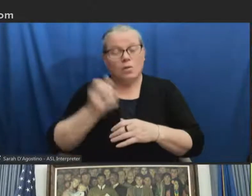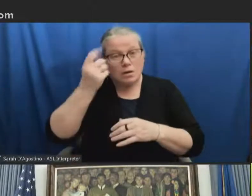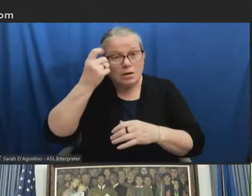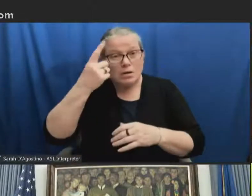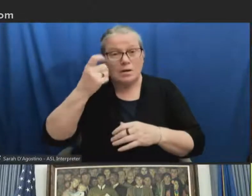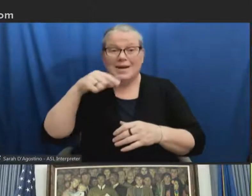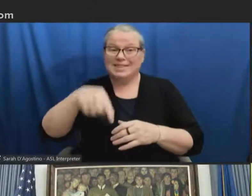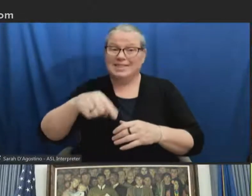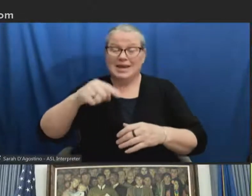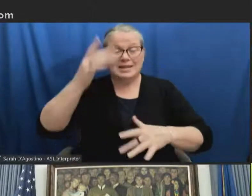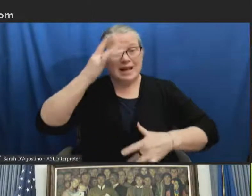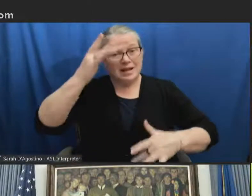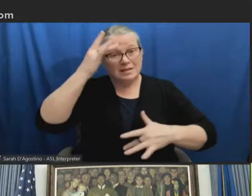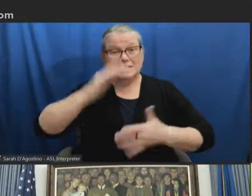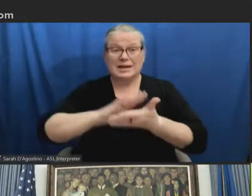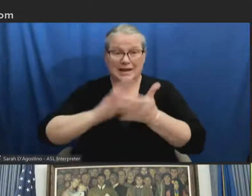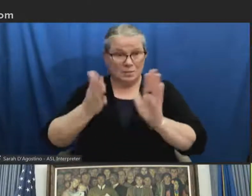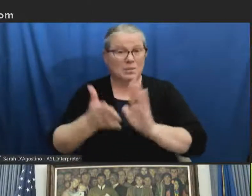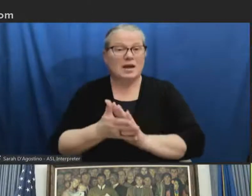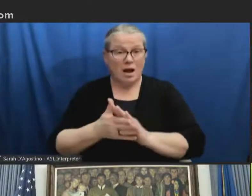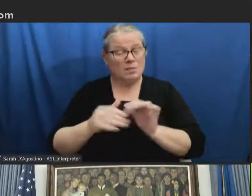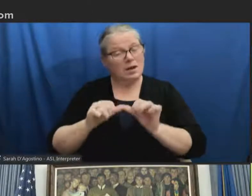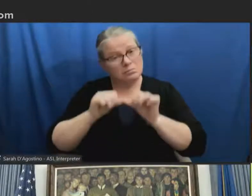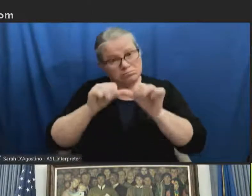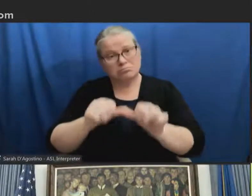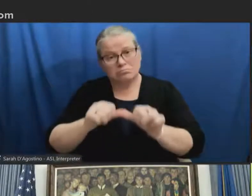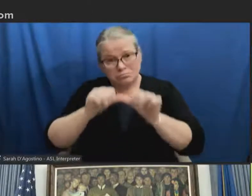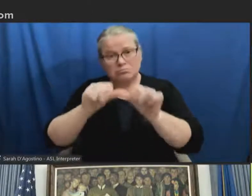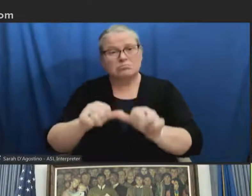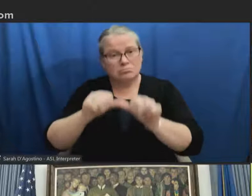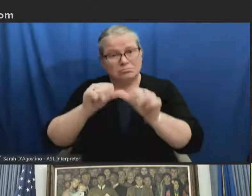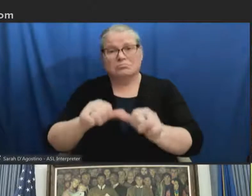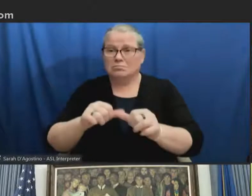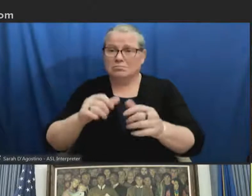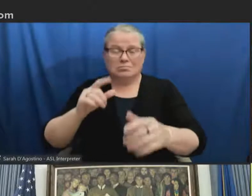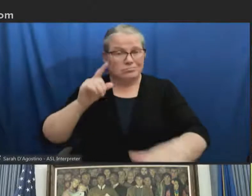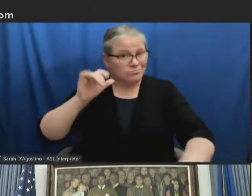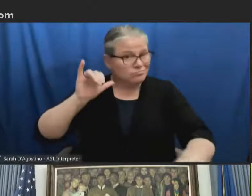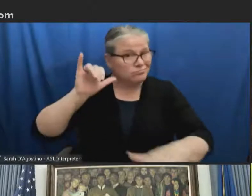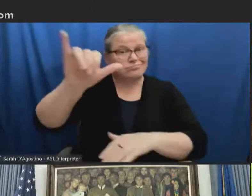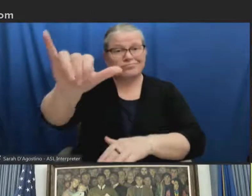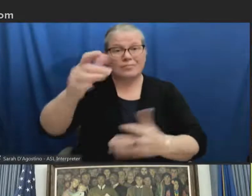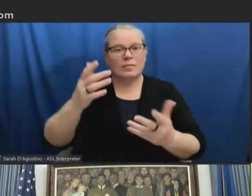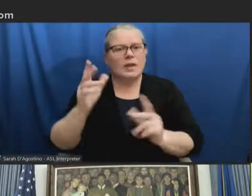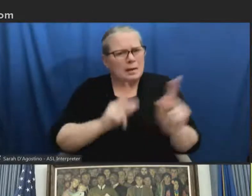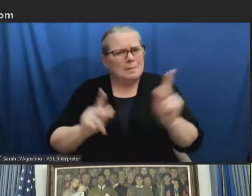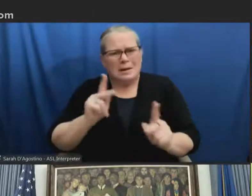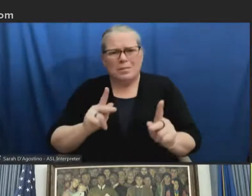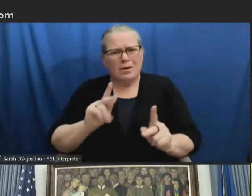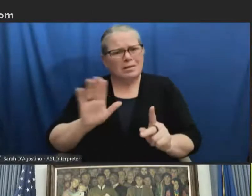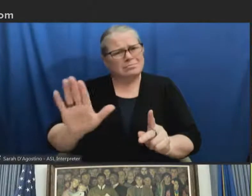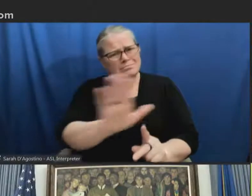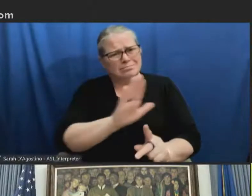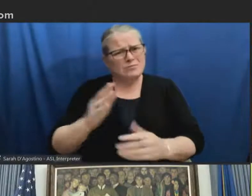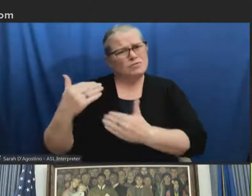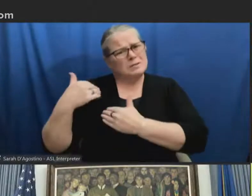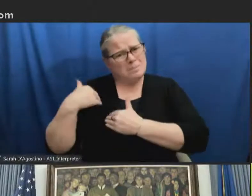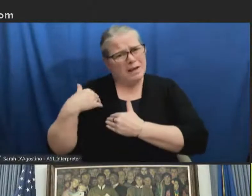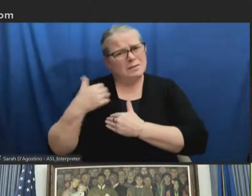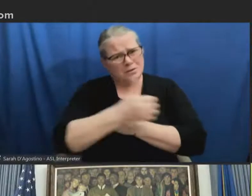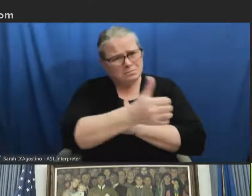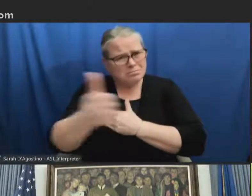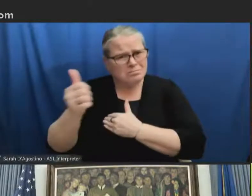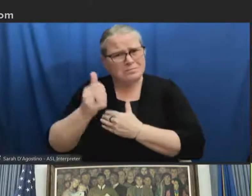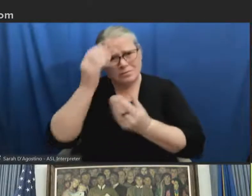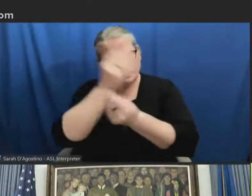virus, people can take personal responsibility to let people know if they've been infected and they've been around somebody